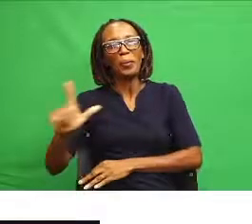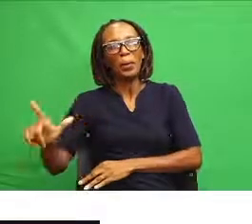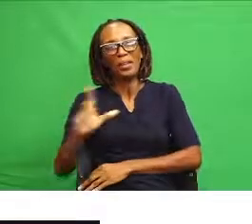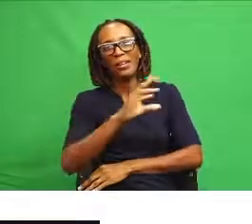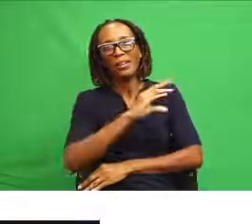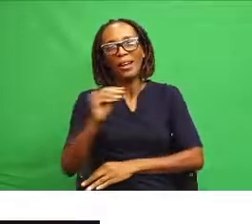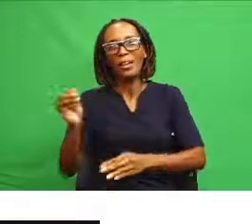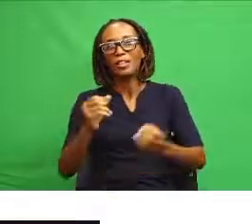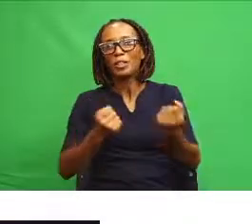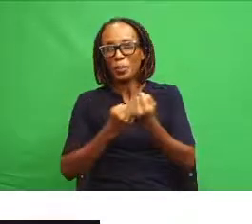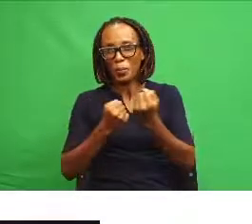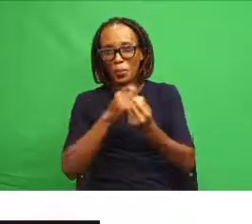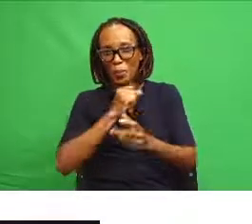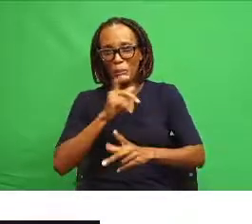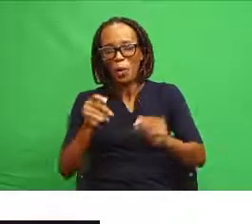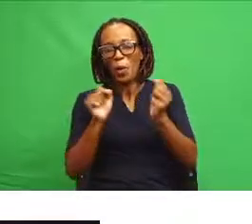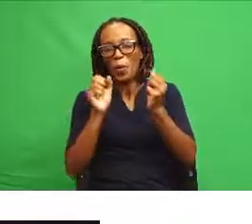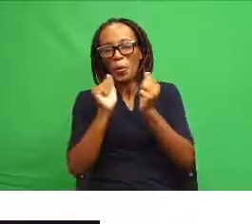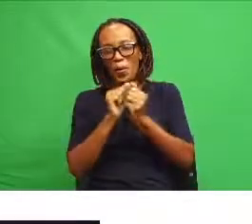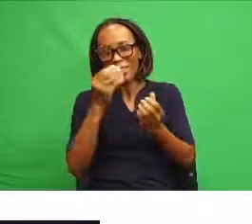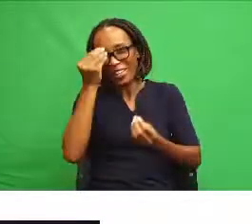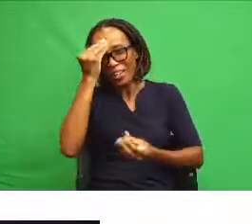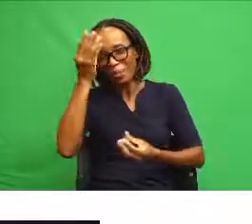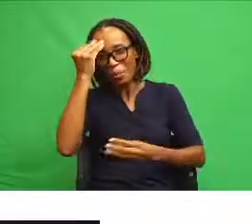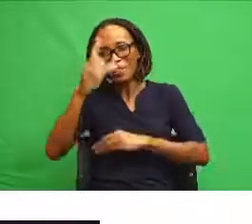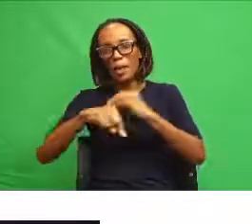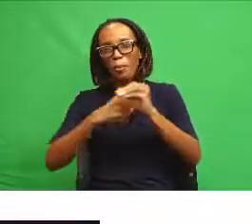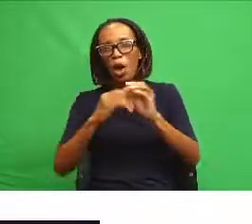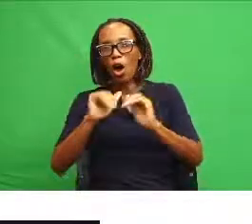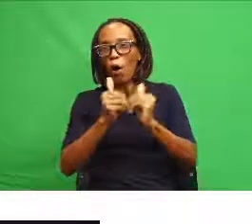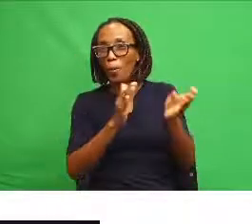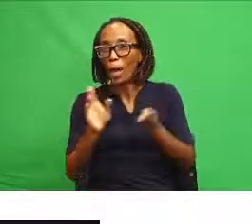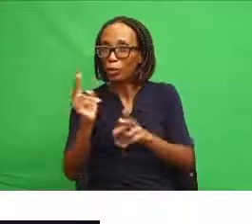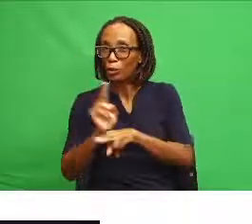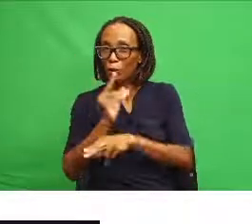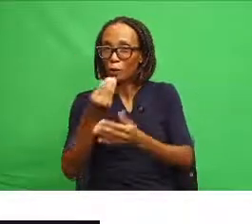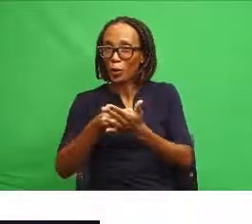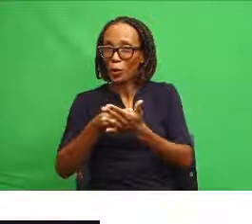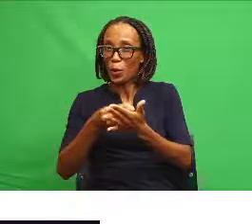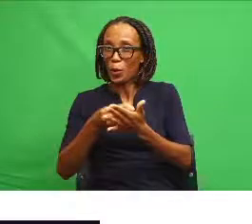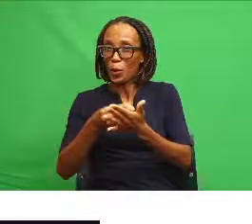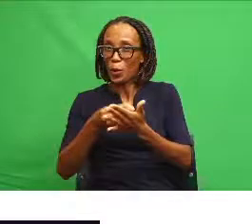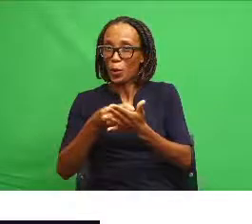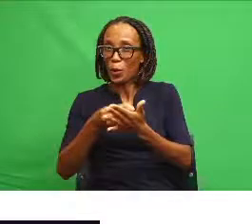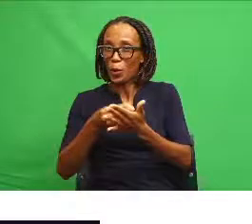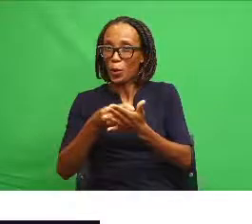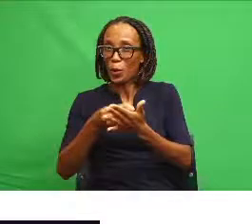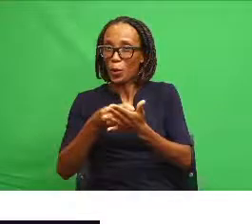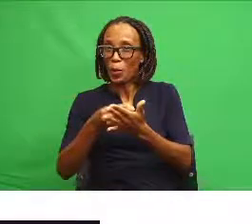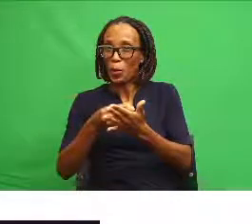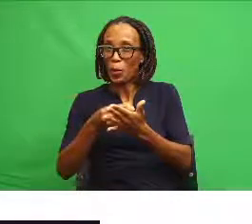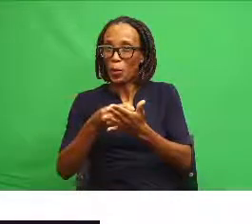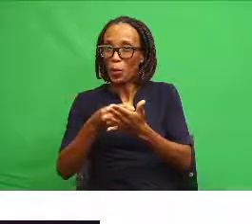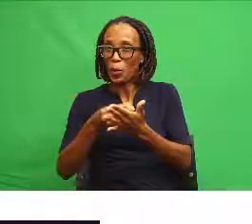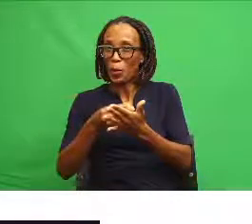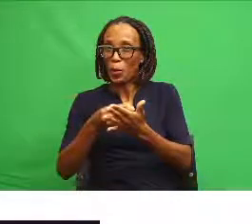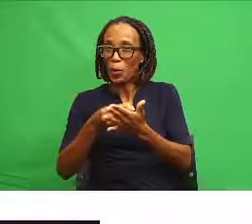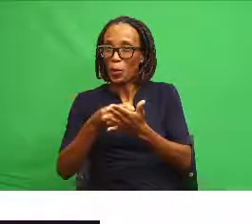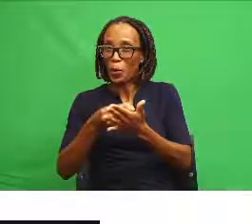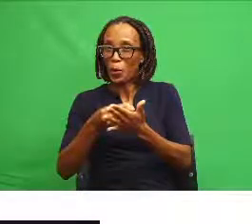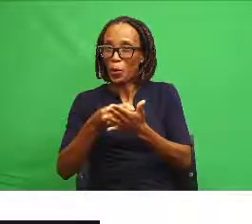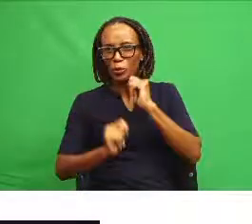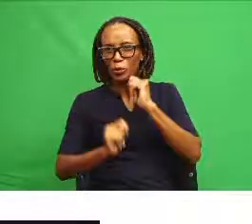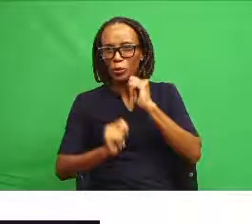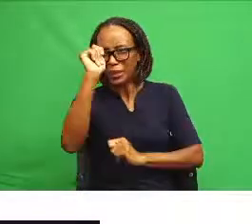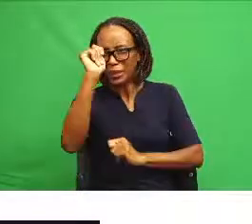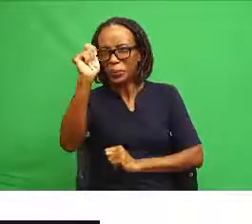is critical to maintaining financial stability. Further to this, local data points to older